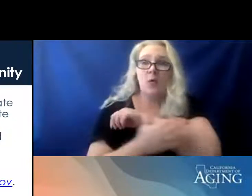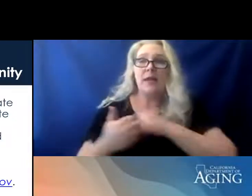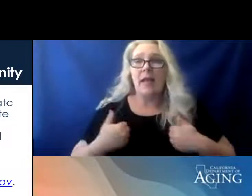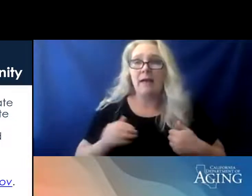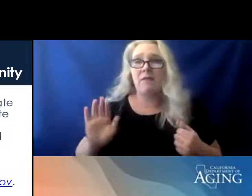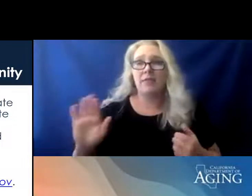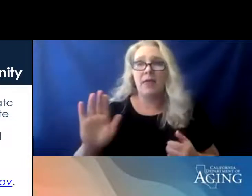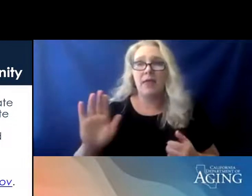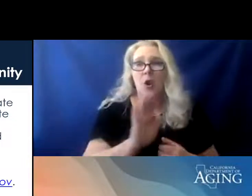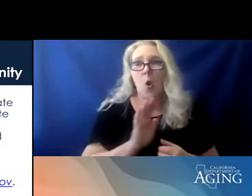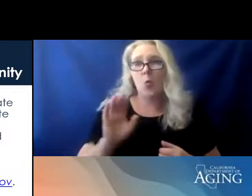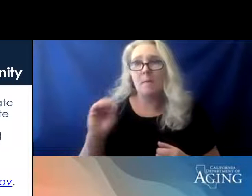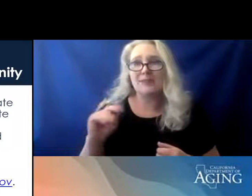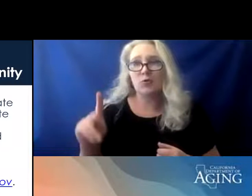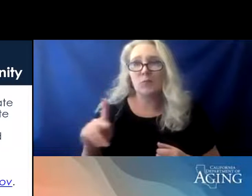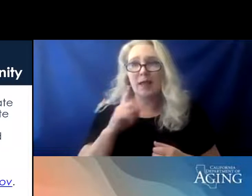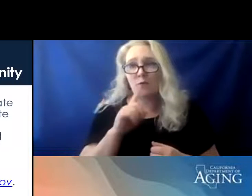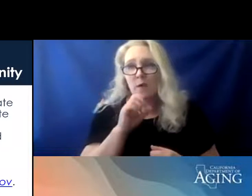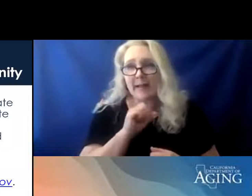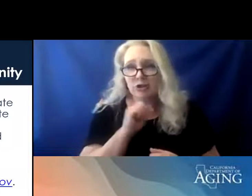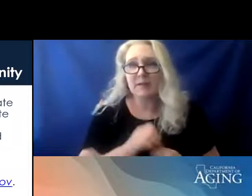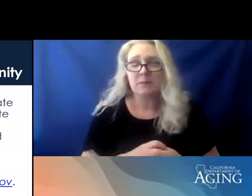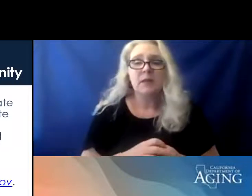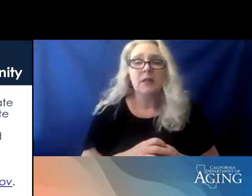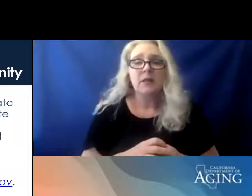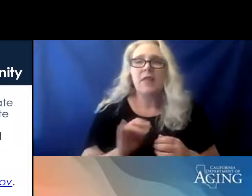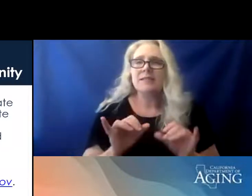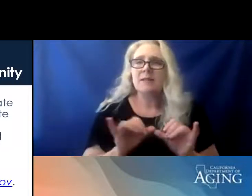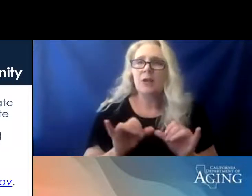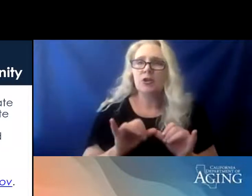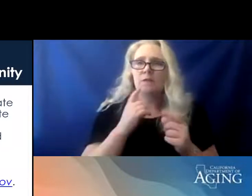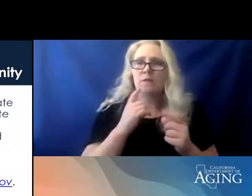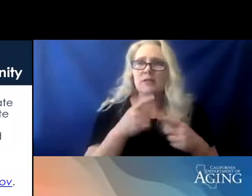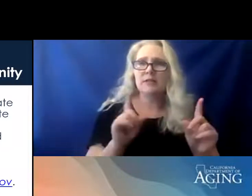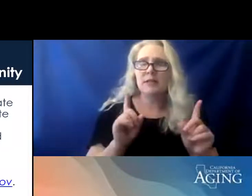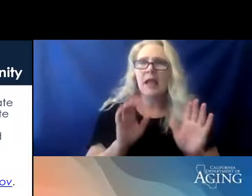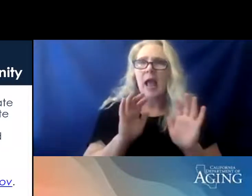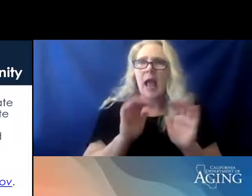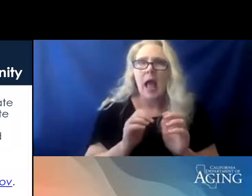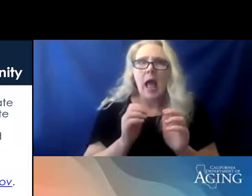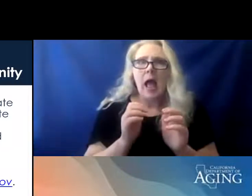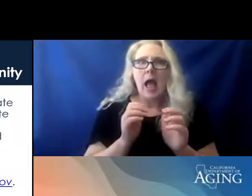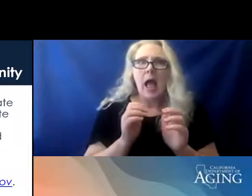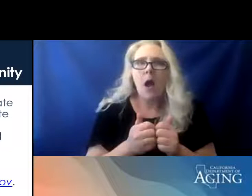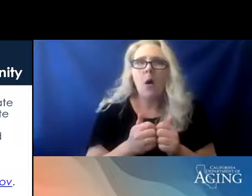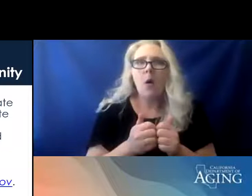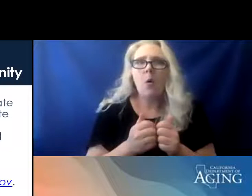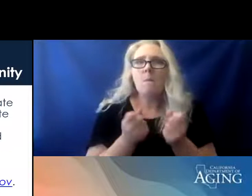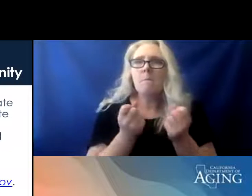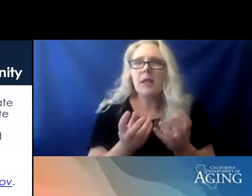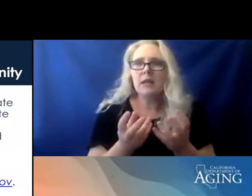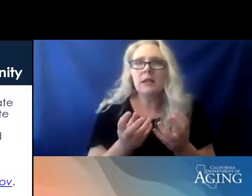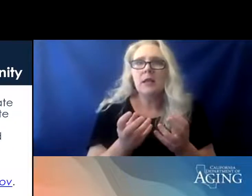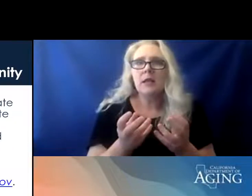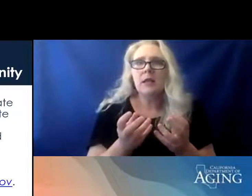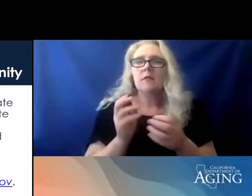this is really one of our true measures of success, is how broadly does the MPA reach across communities across California. And we have